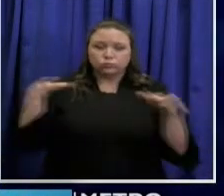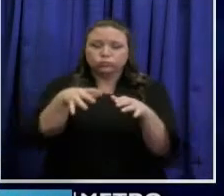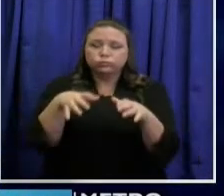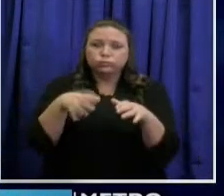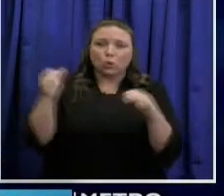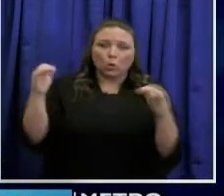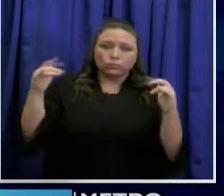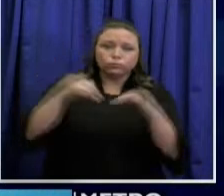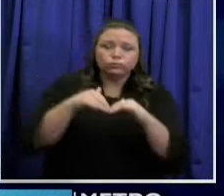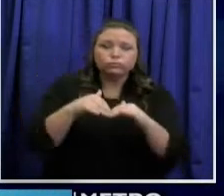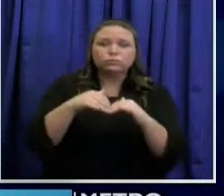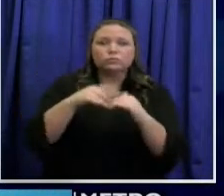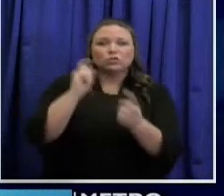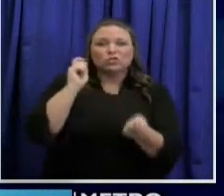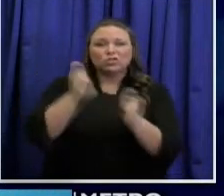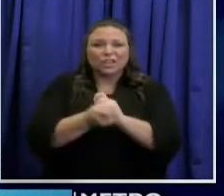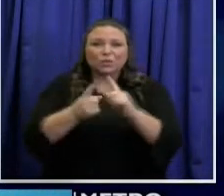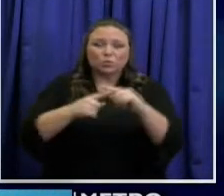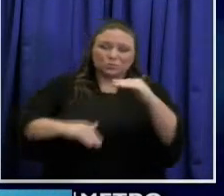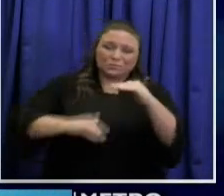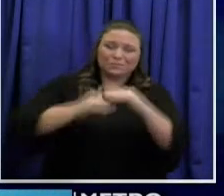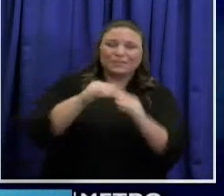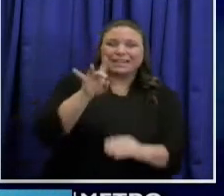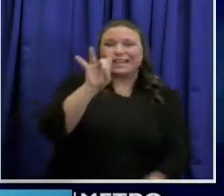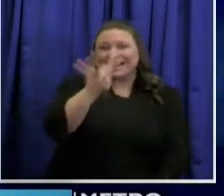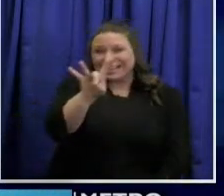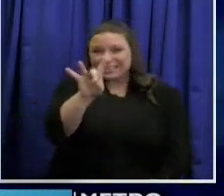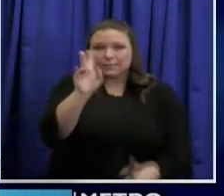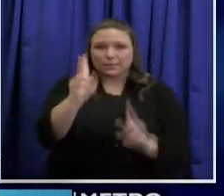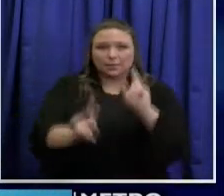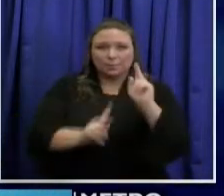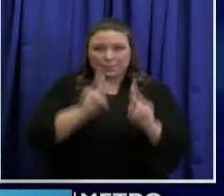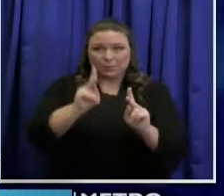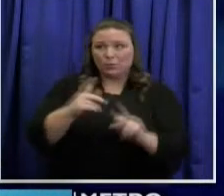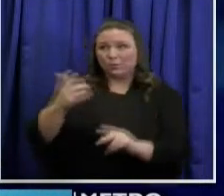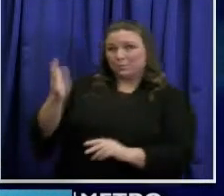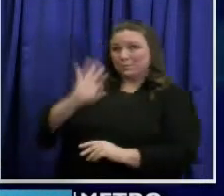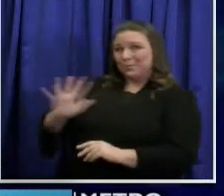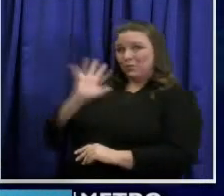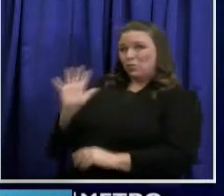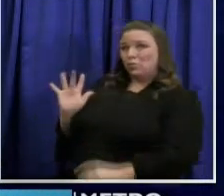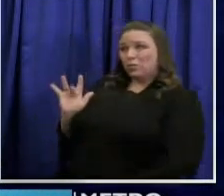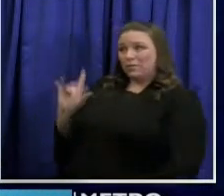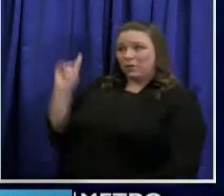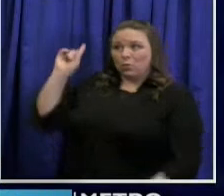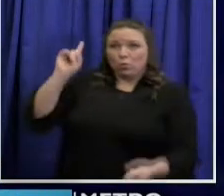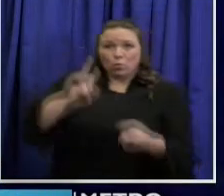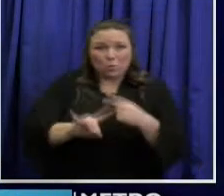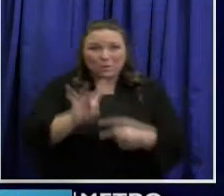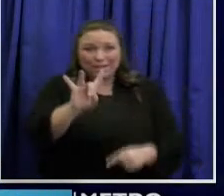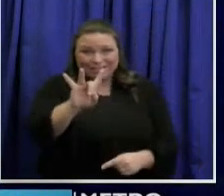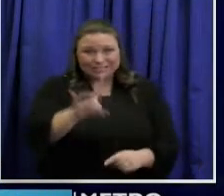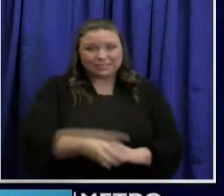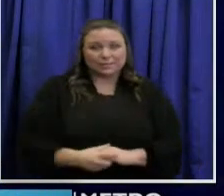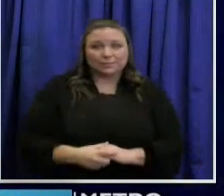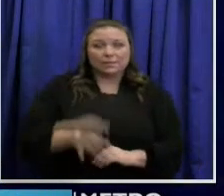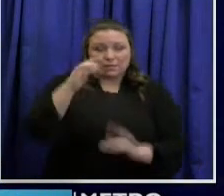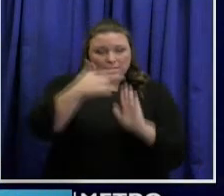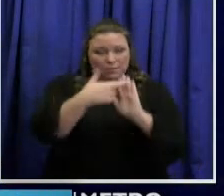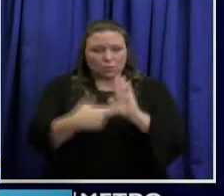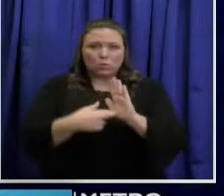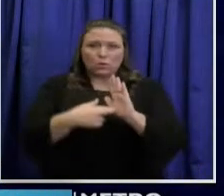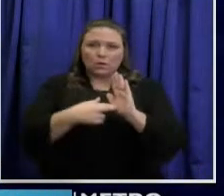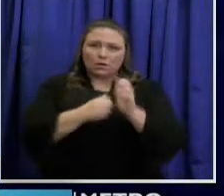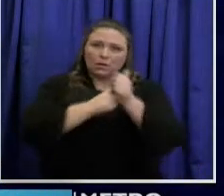gathering size will be adjusted to a max of 8 people, down from 25. This rule of 8 aligns with